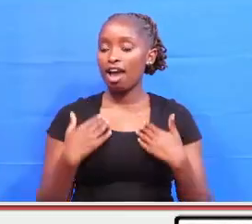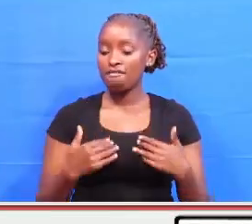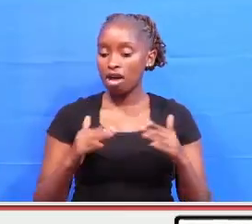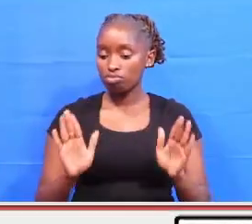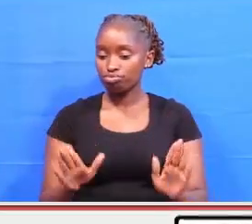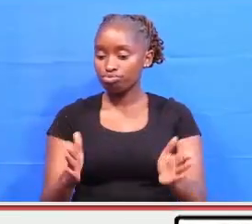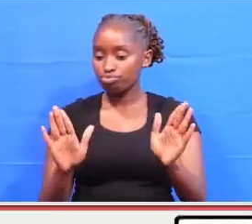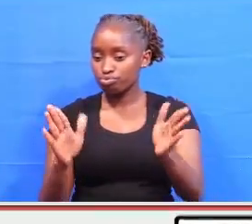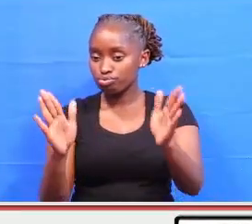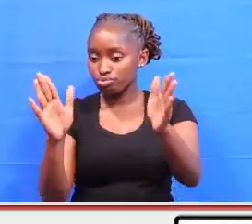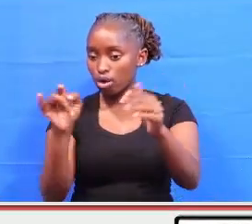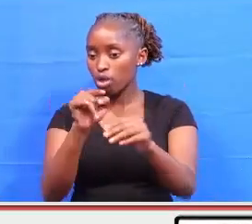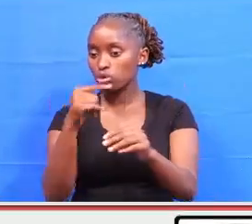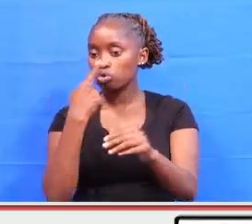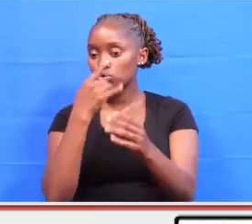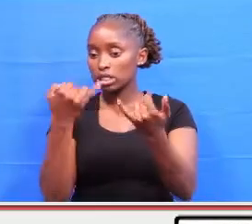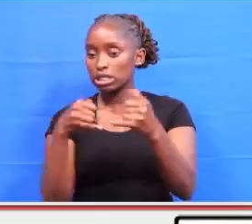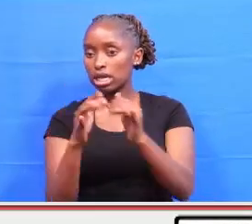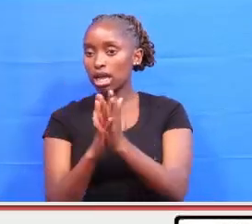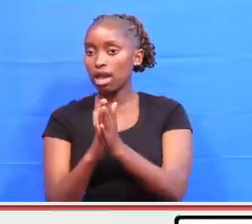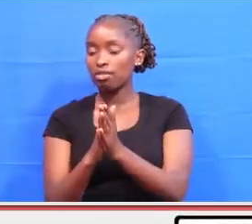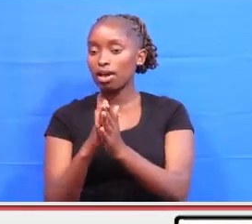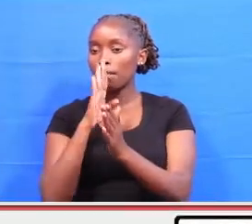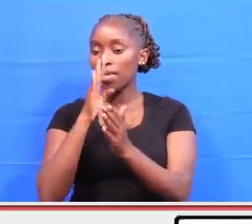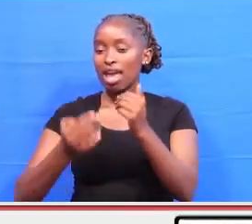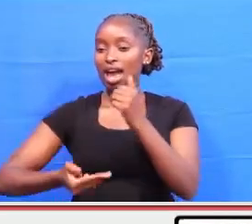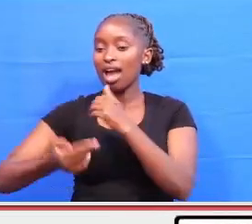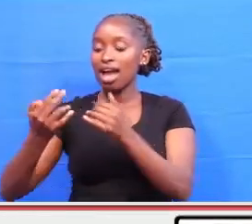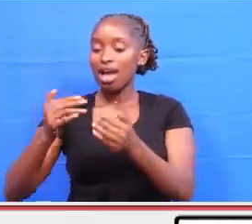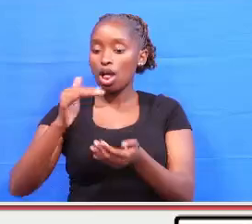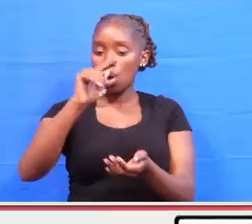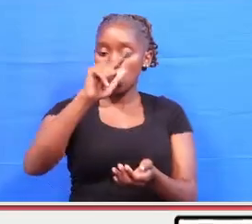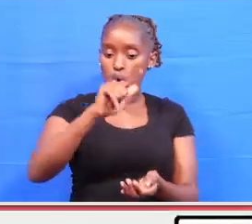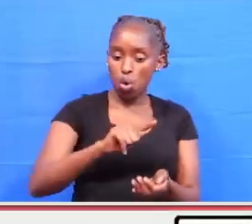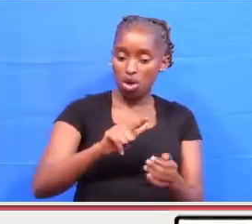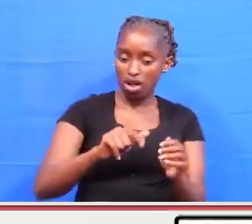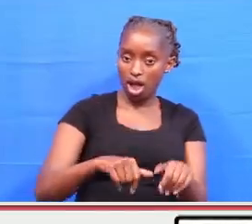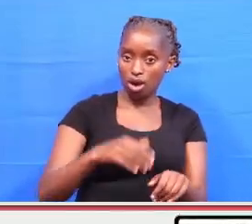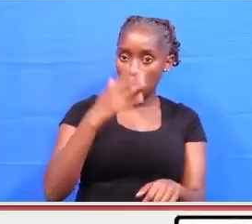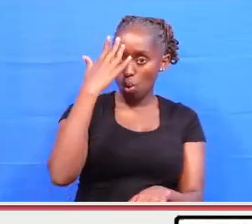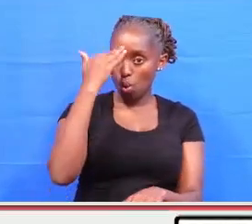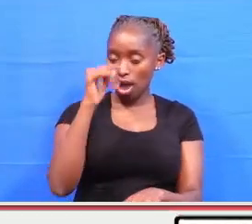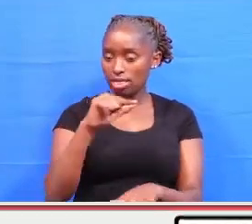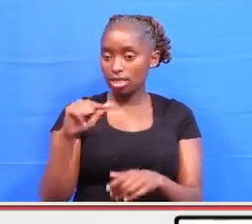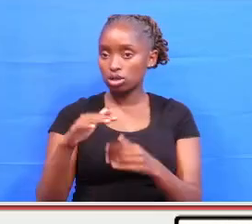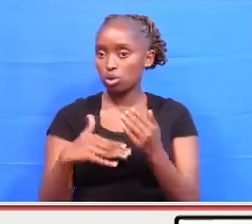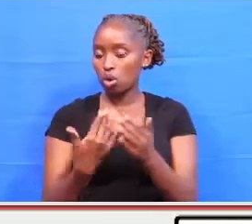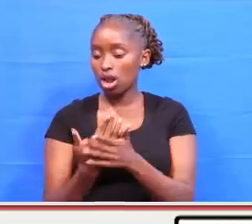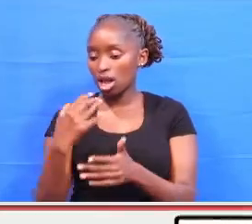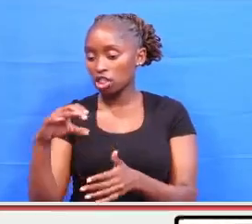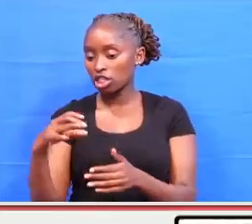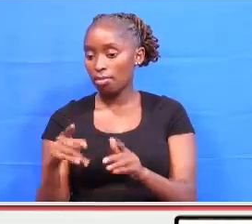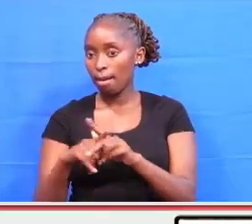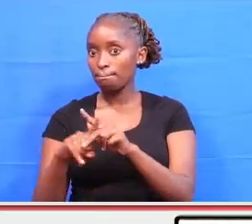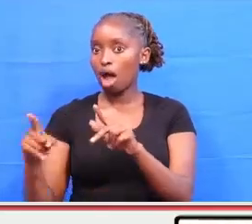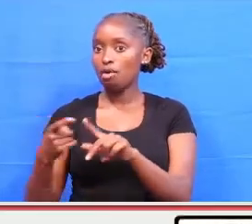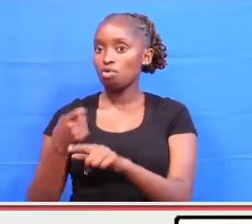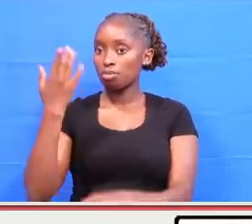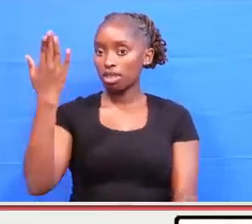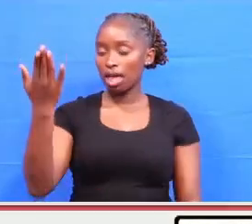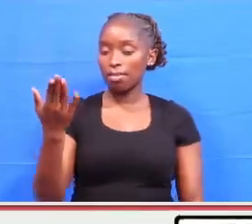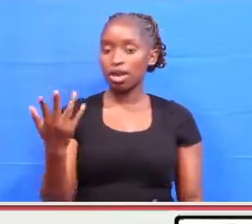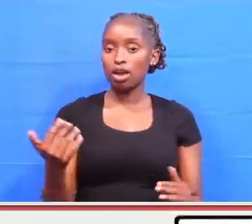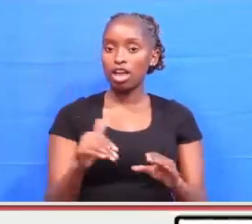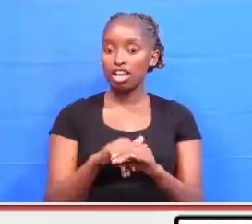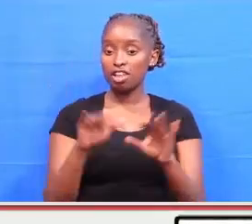those who are trying to charge high to come down, because otherwise, mm-hmm, the borrowers are running away from them. Right. So in a free market,